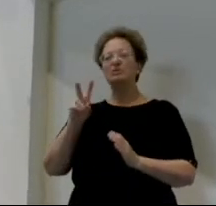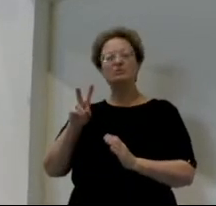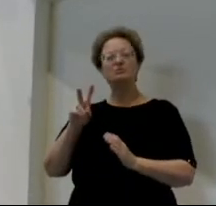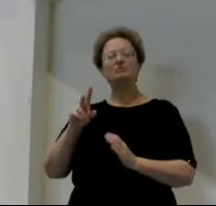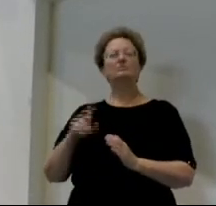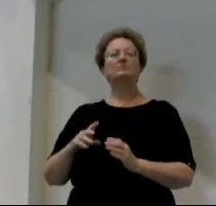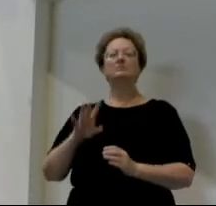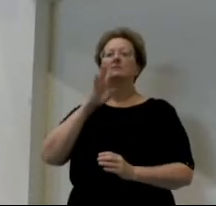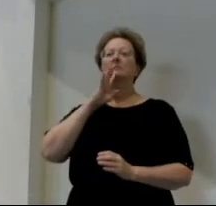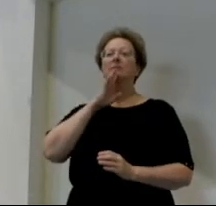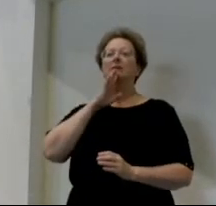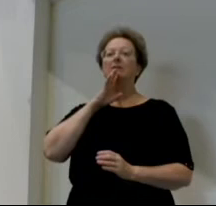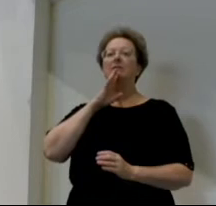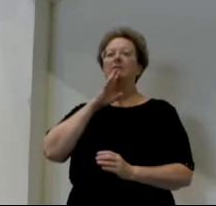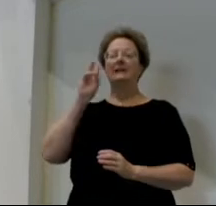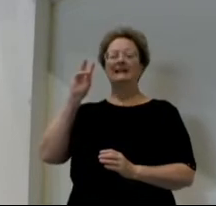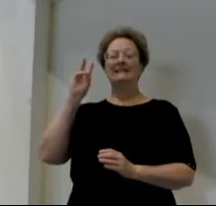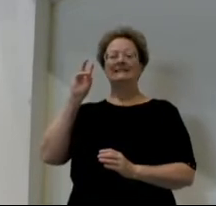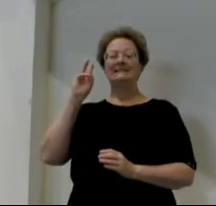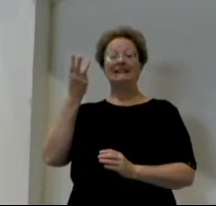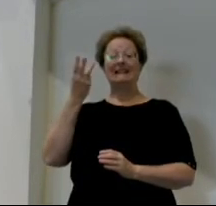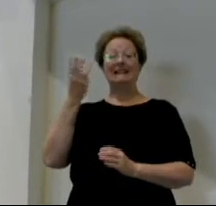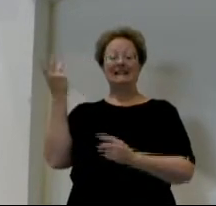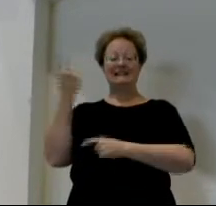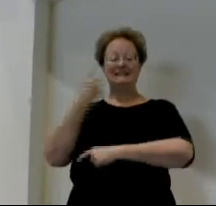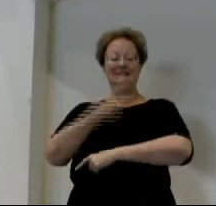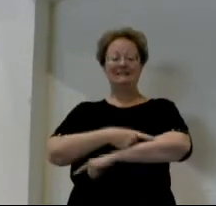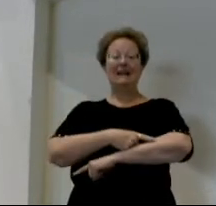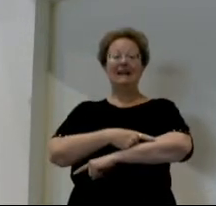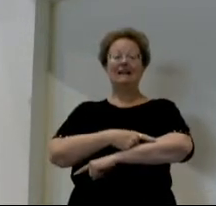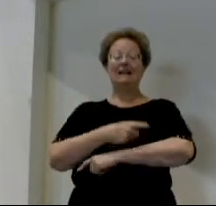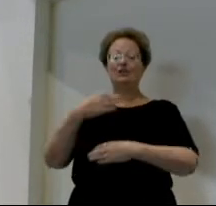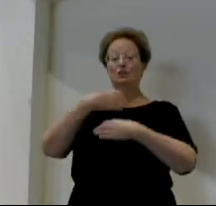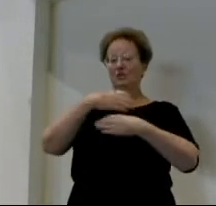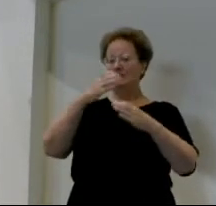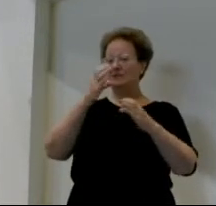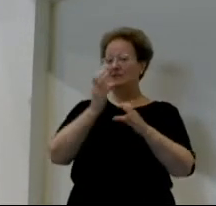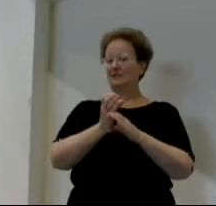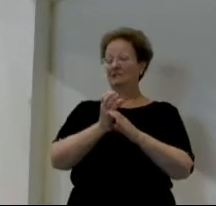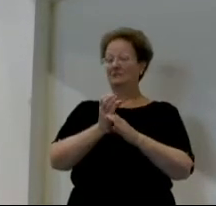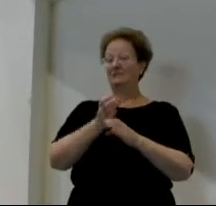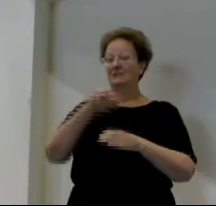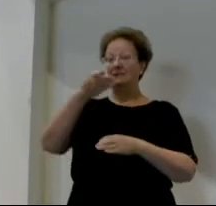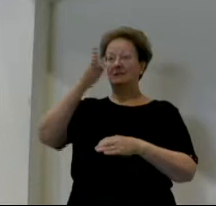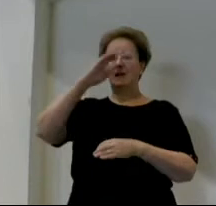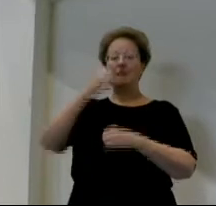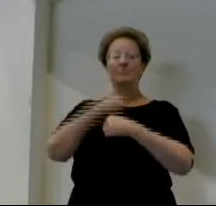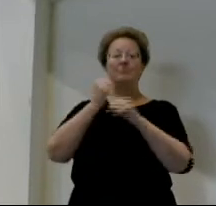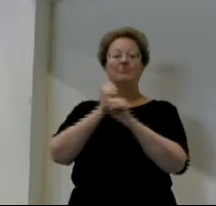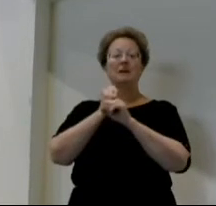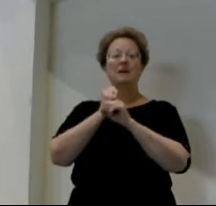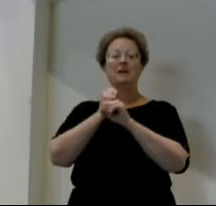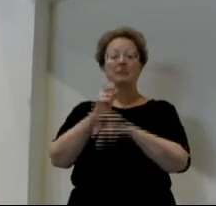on that sixth day, he reaches down, he grabs some dust of the ground, and he fashions it into the human form, and he breathes in with the